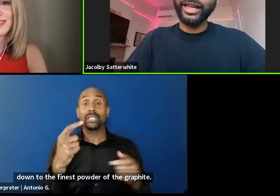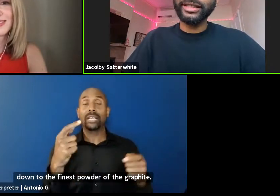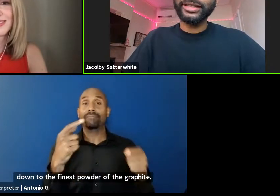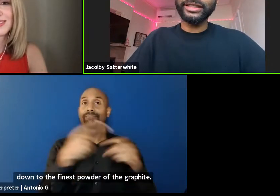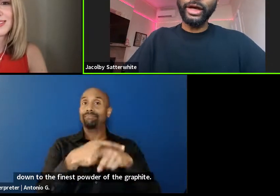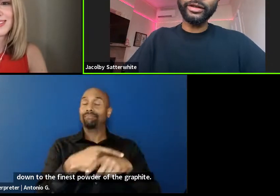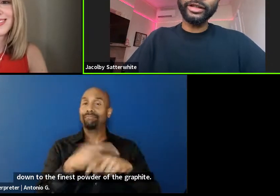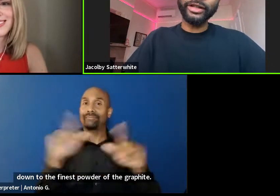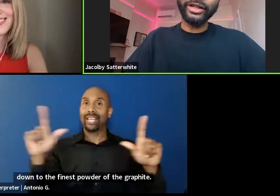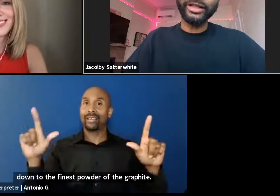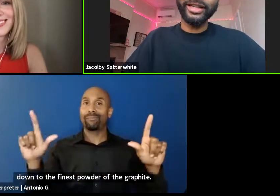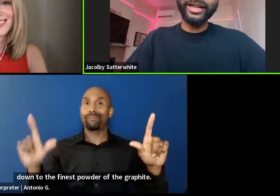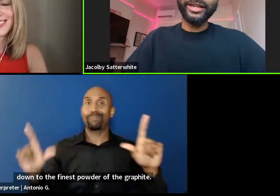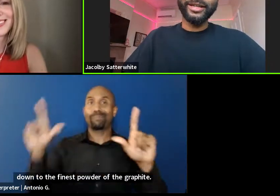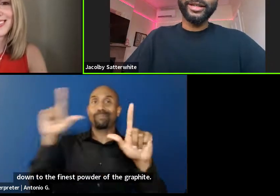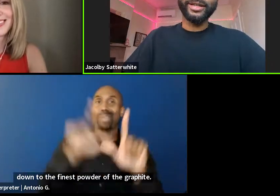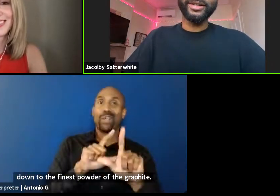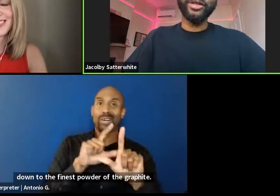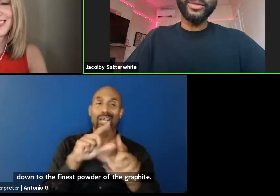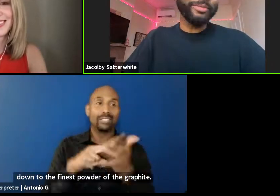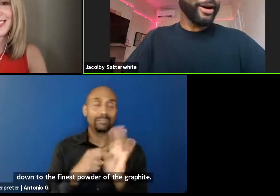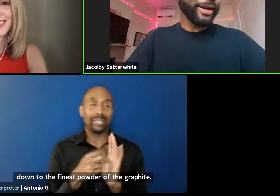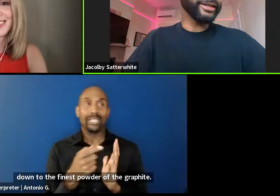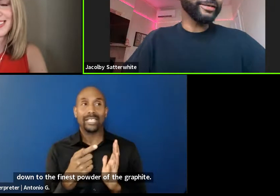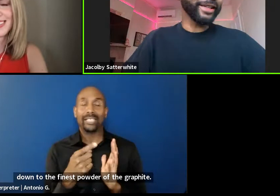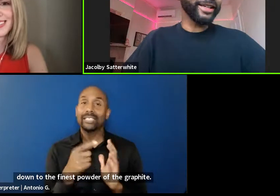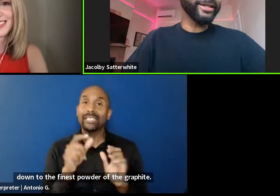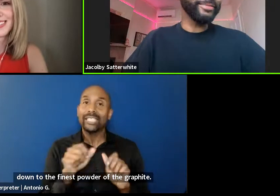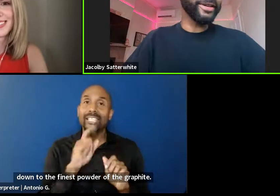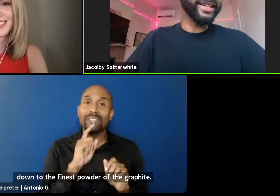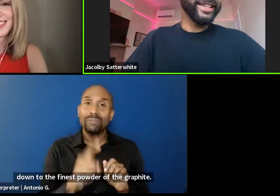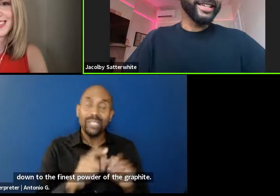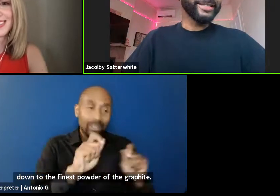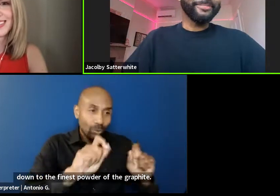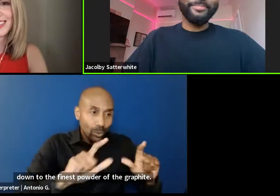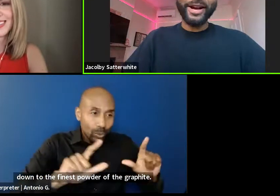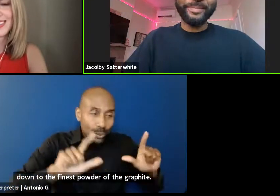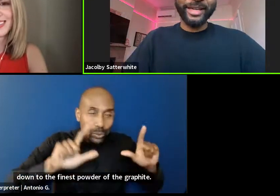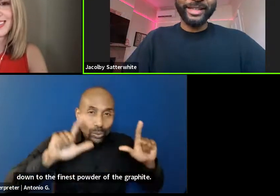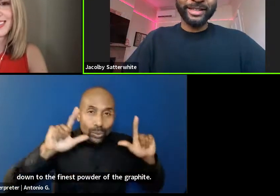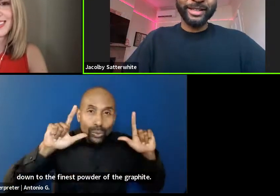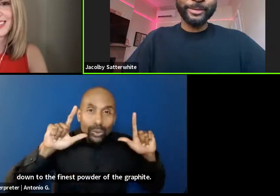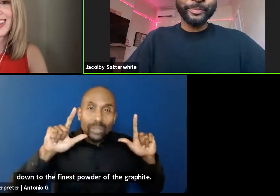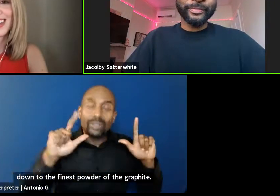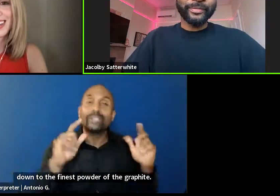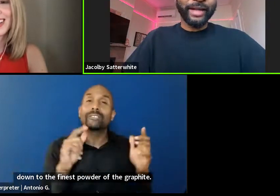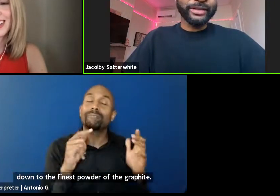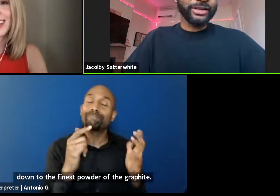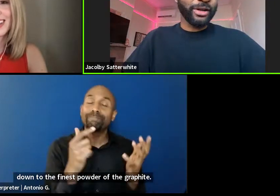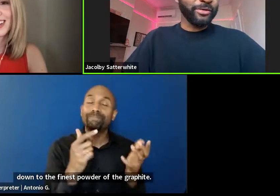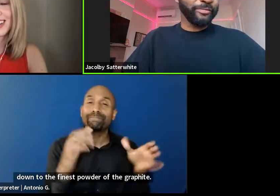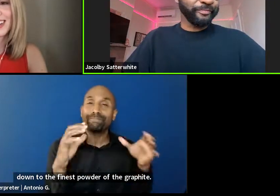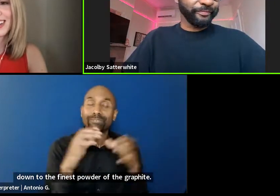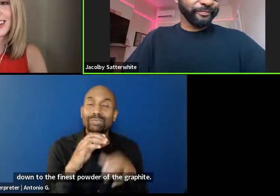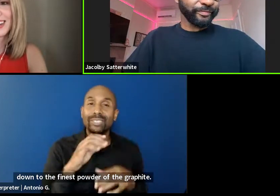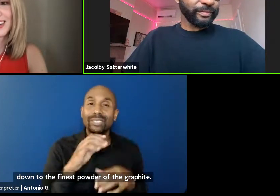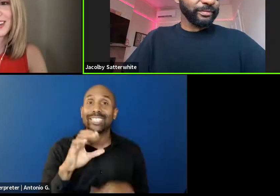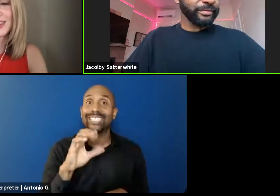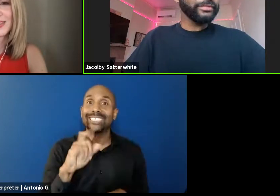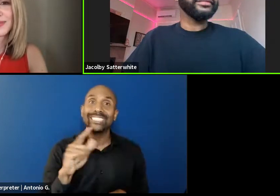to the like cellular human parts of like mark making, And so